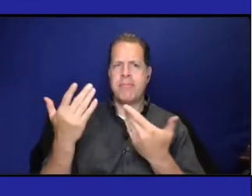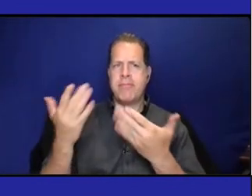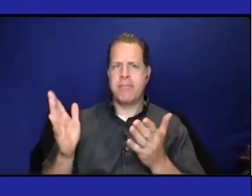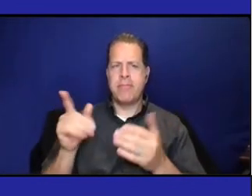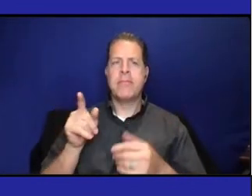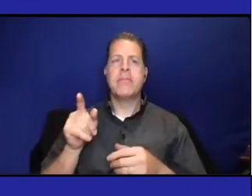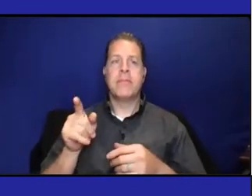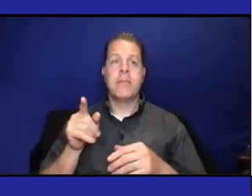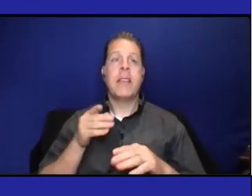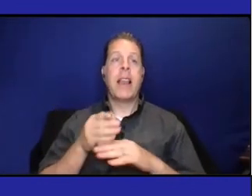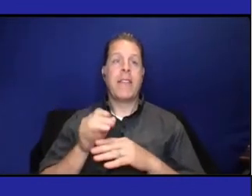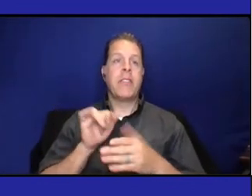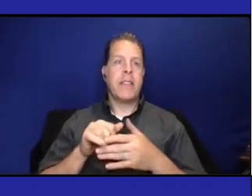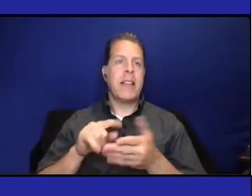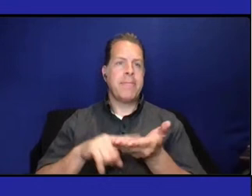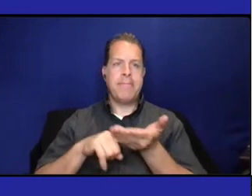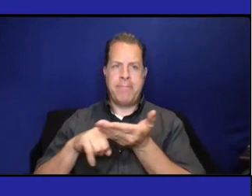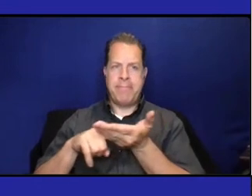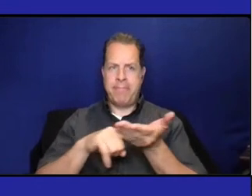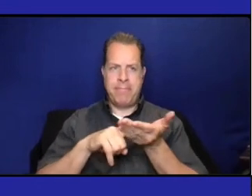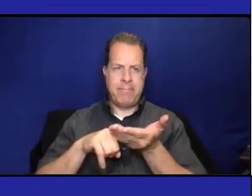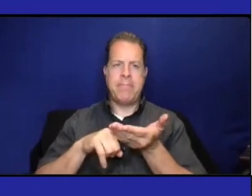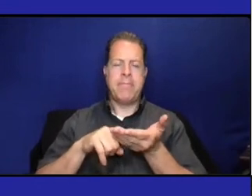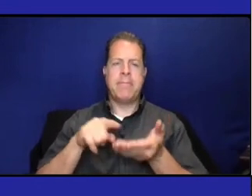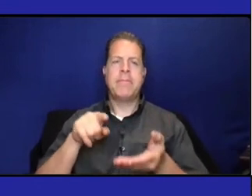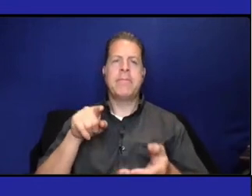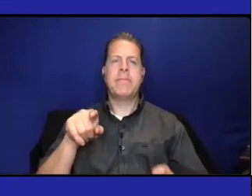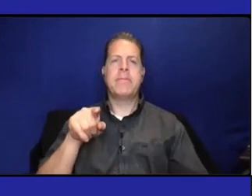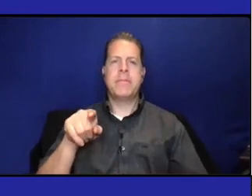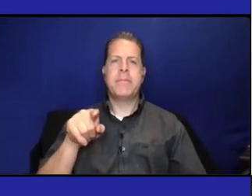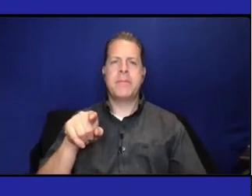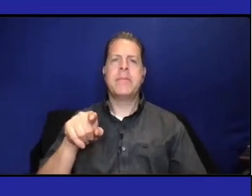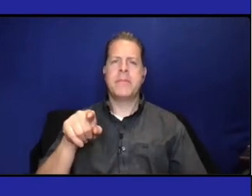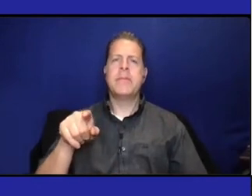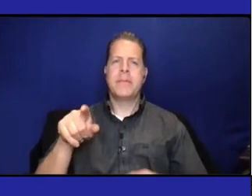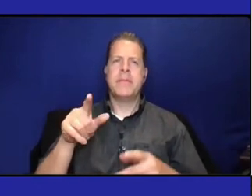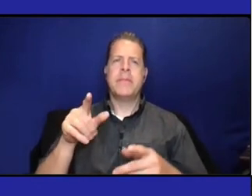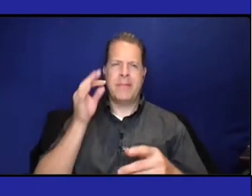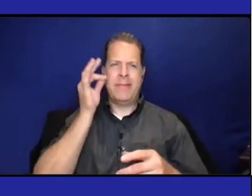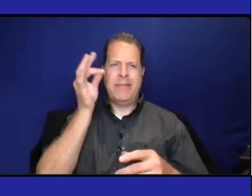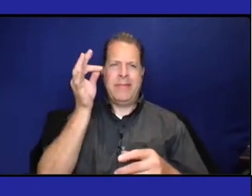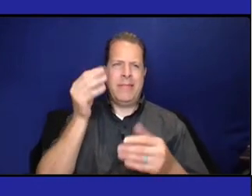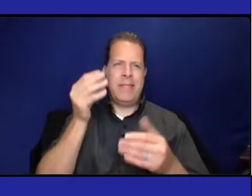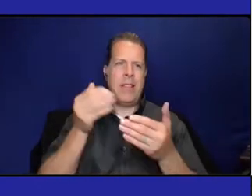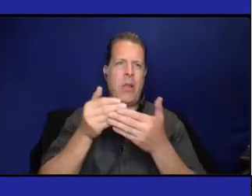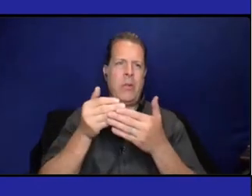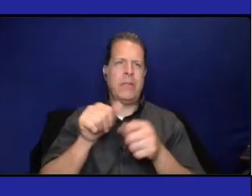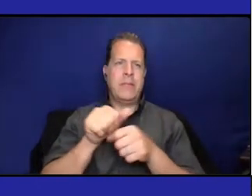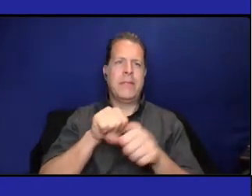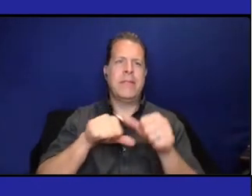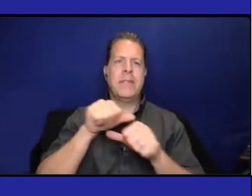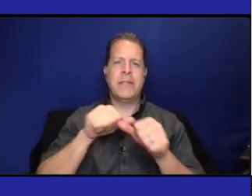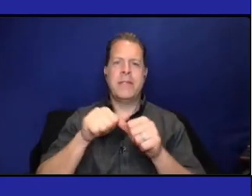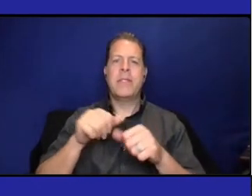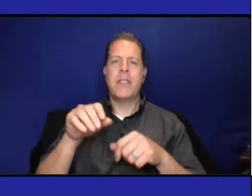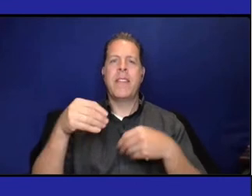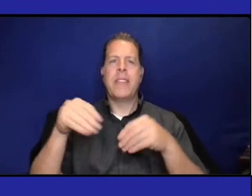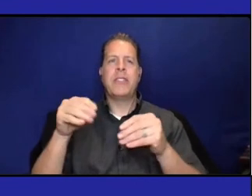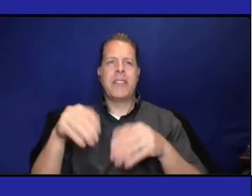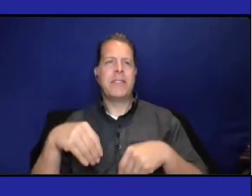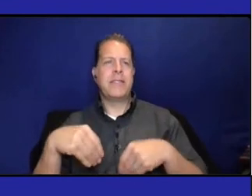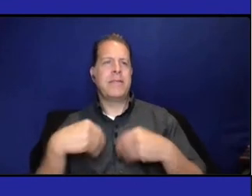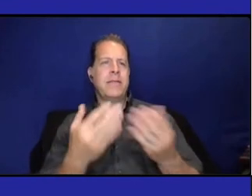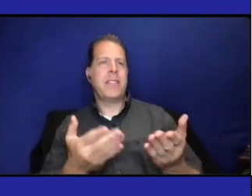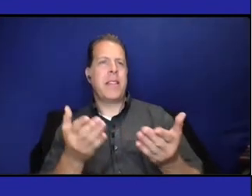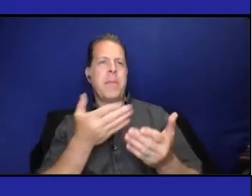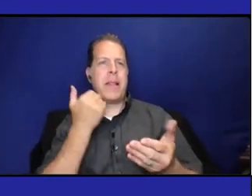debrief, the scoring was very close, so the vendors were asked to submit the best and final pricing in February.